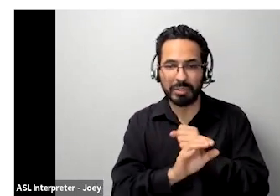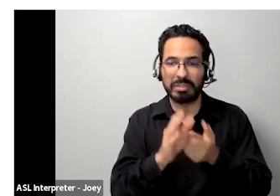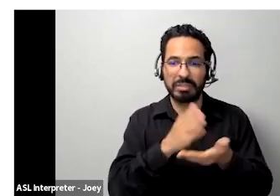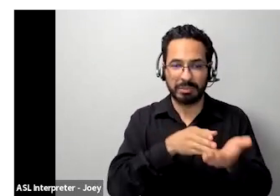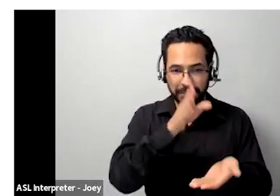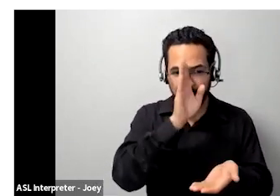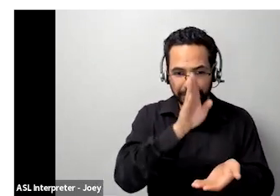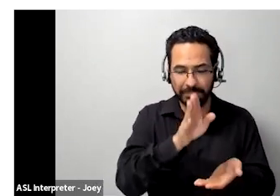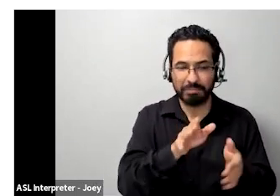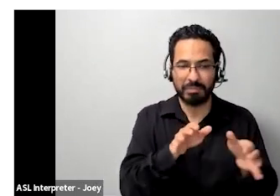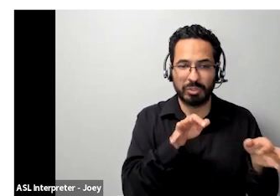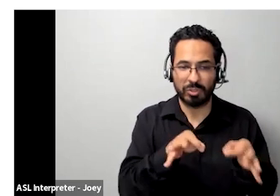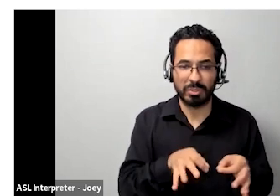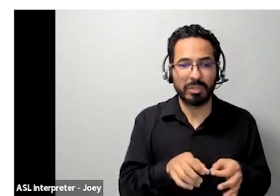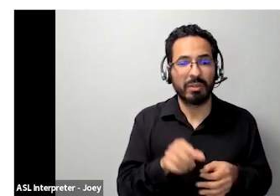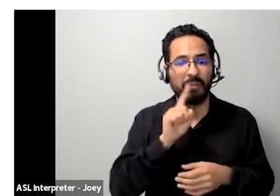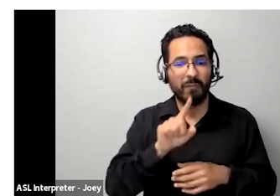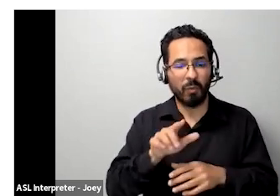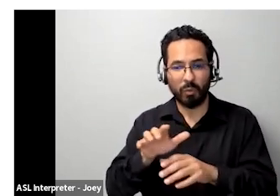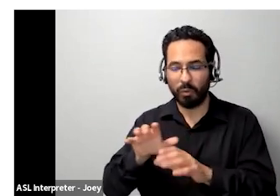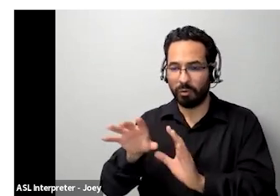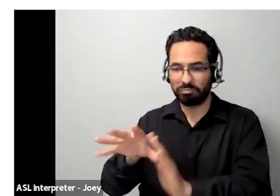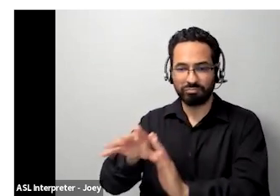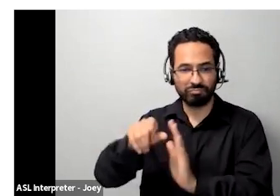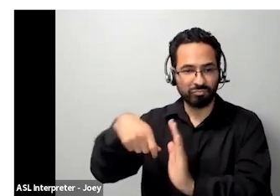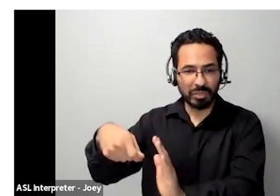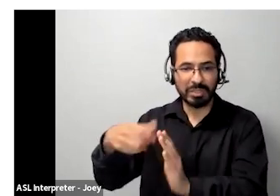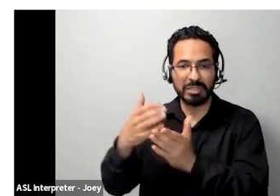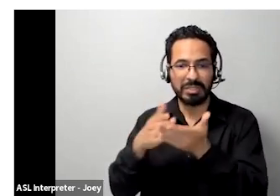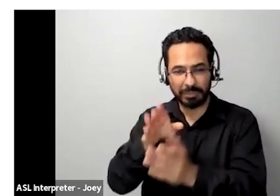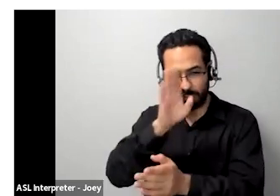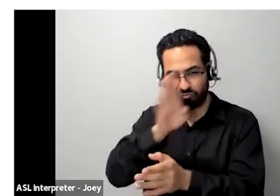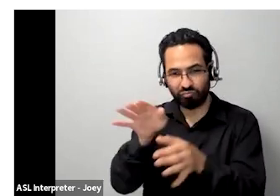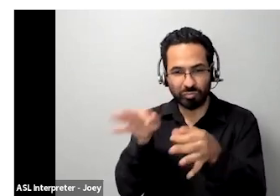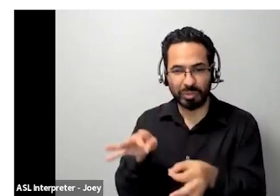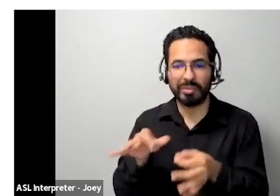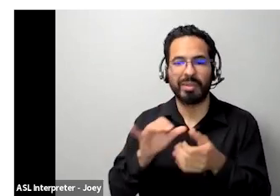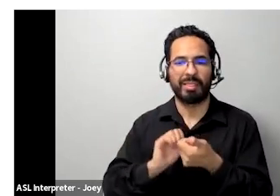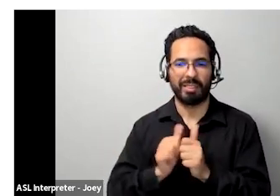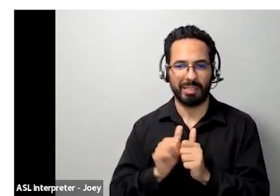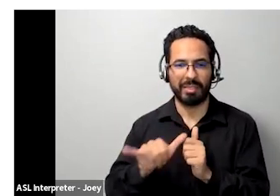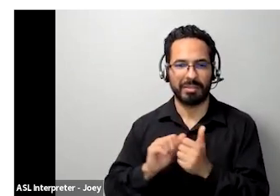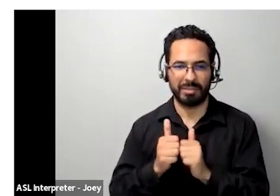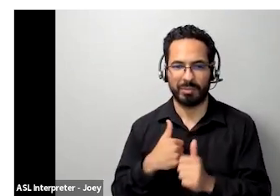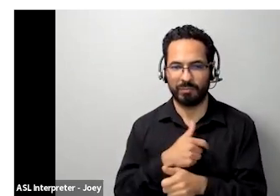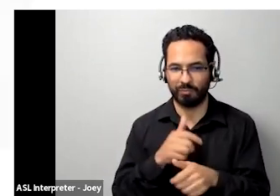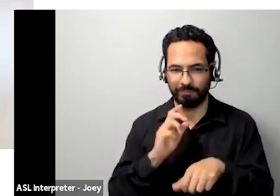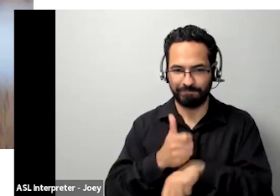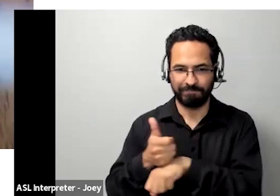For captioning for web videos, here's some direct instruction. And so that's how we've structured it.